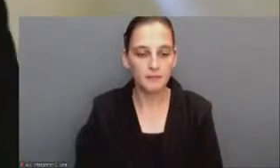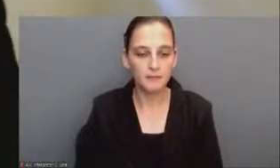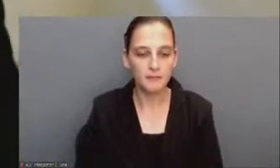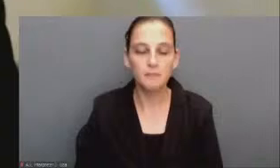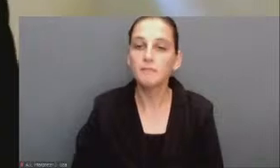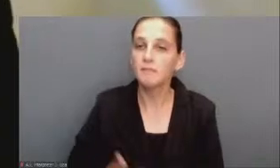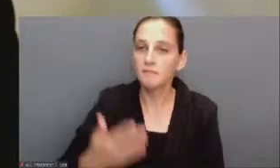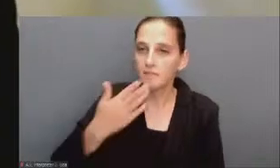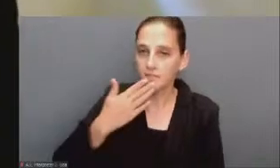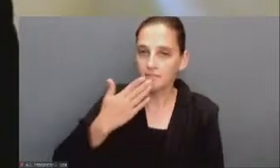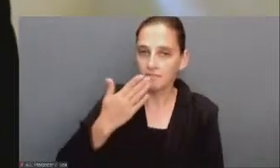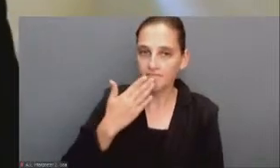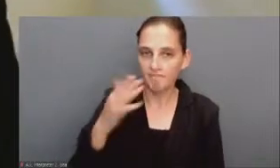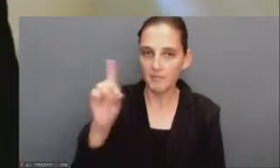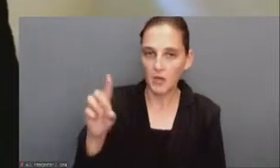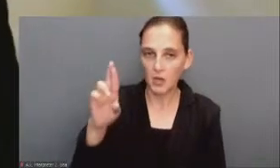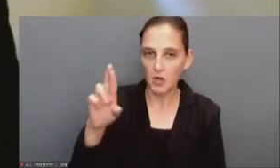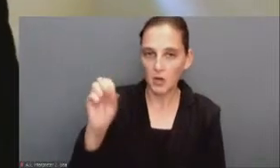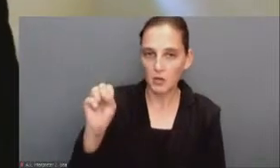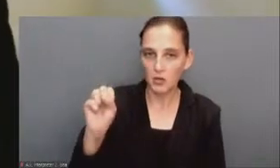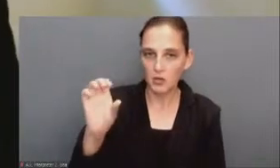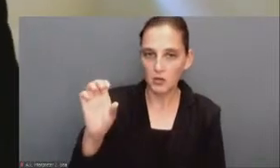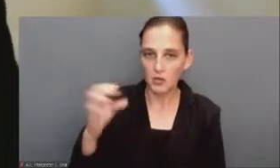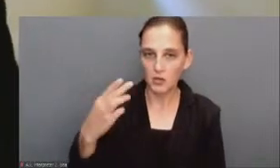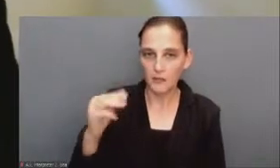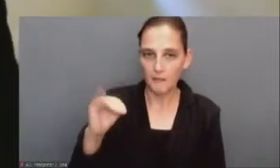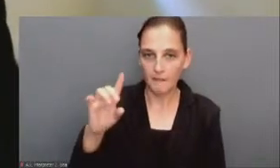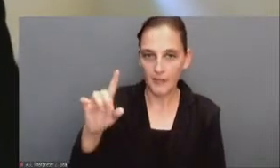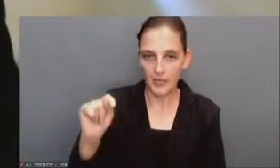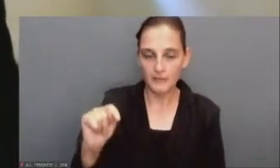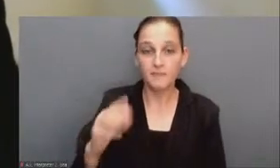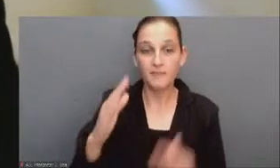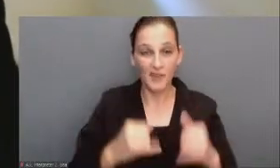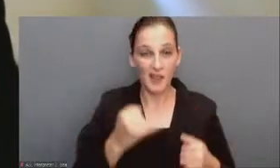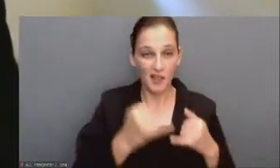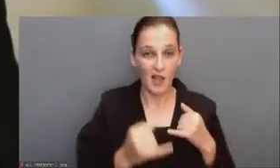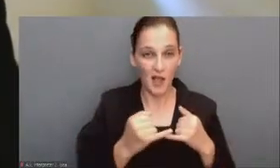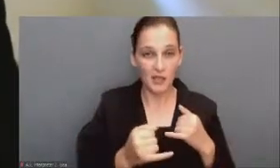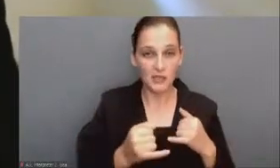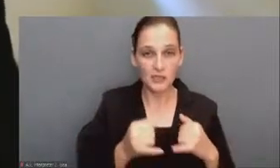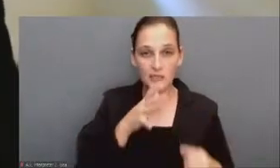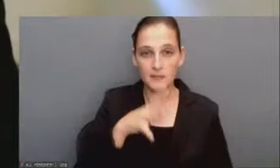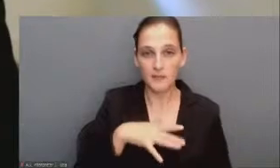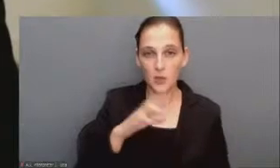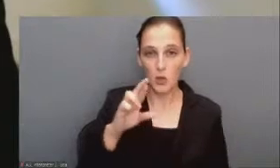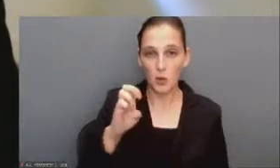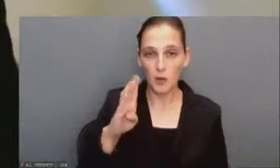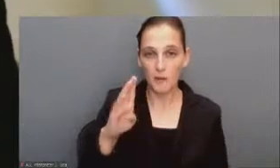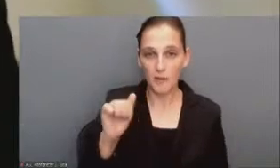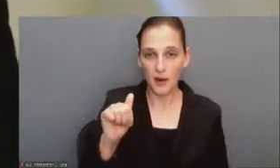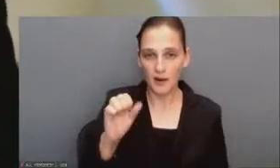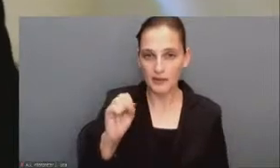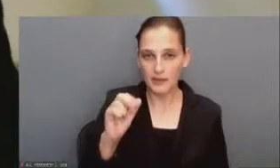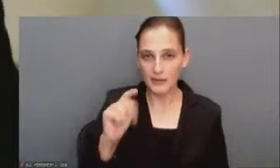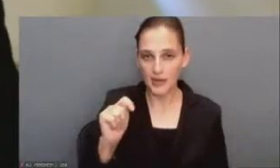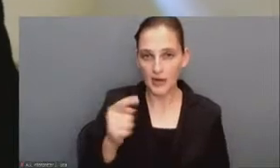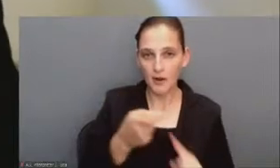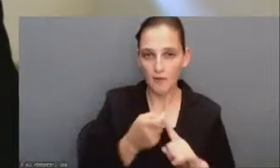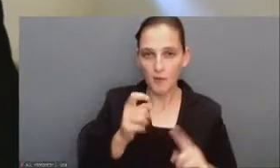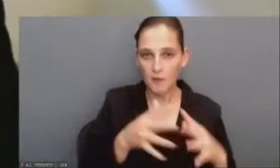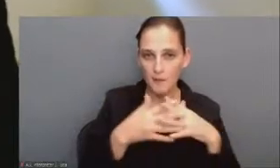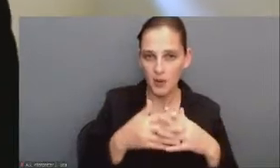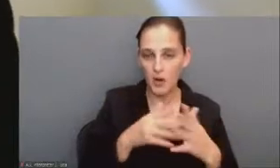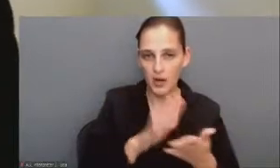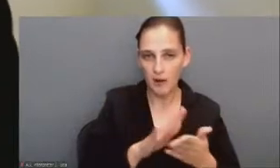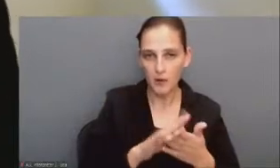Thank you, Dr. Schmidt. Our last speaker is Ms. Riva Singh from the American Academy of Physical